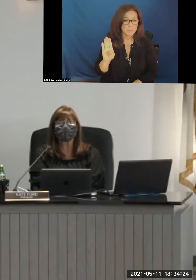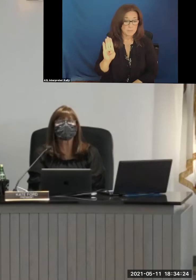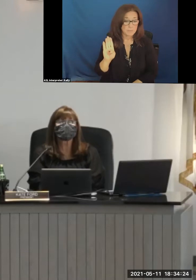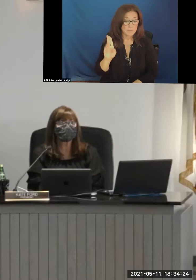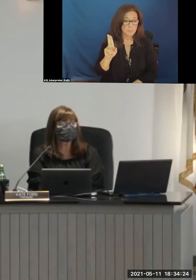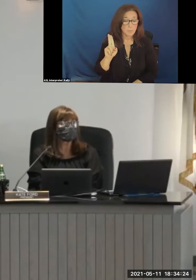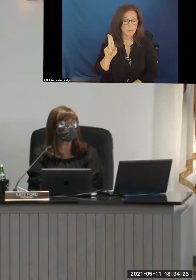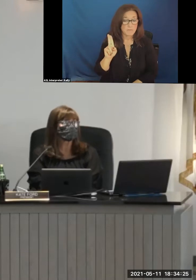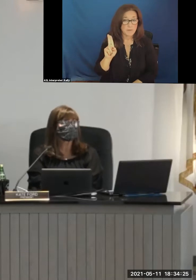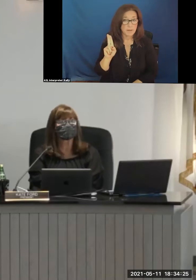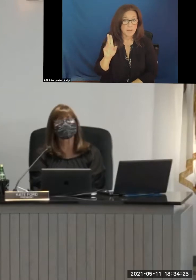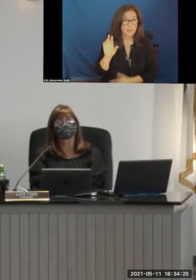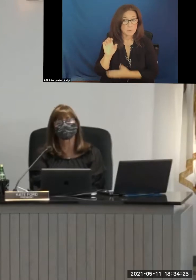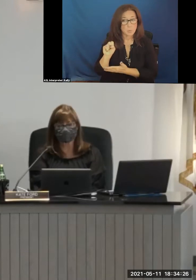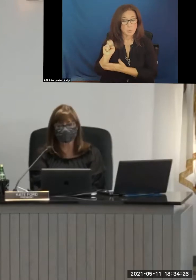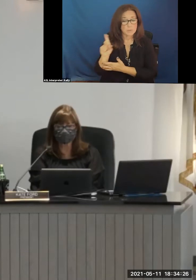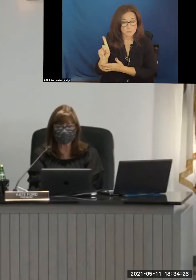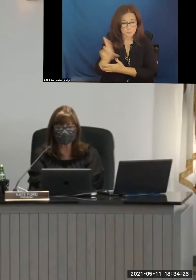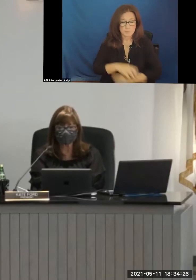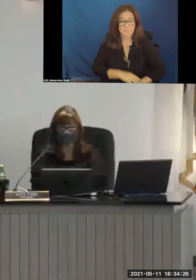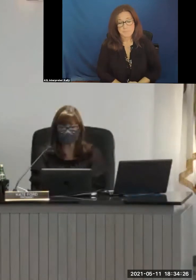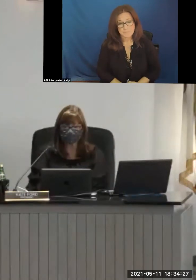about interpretation, please.